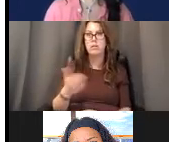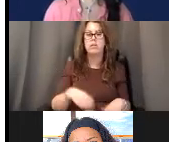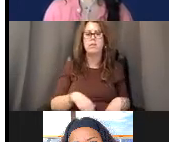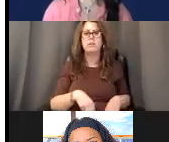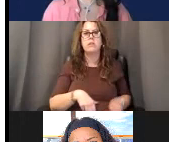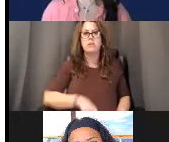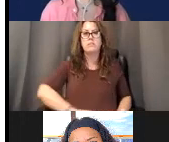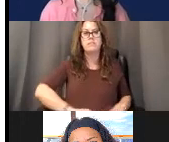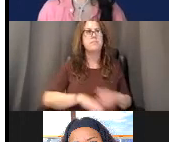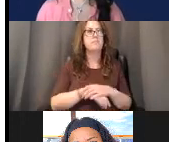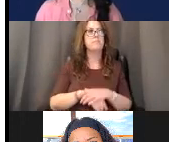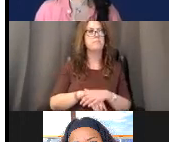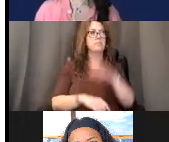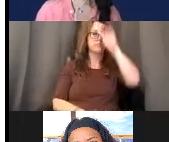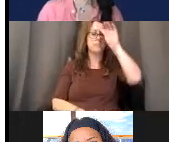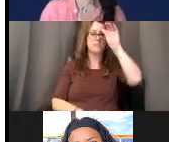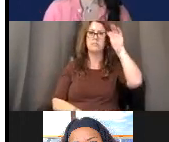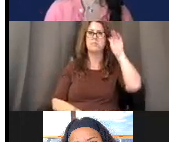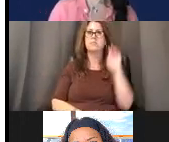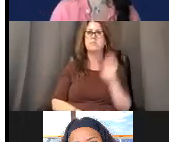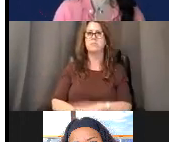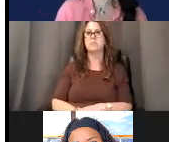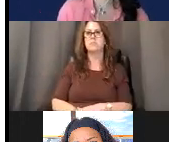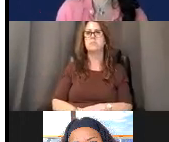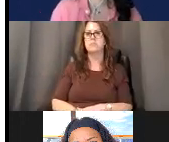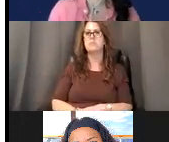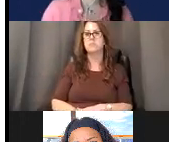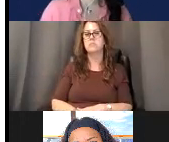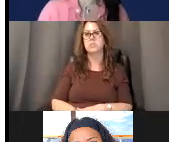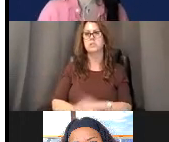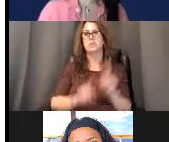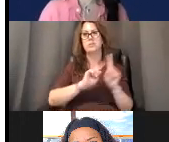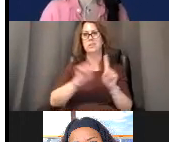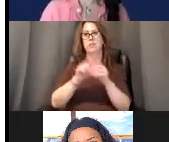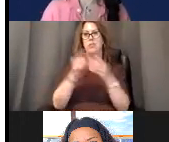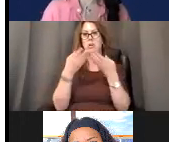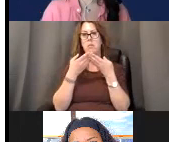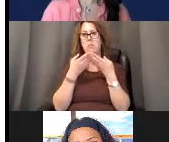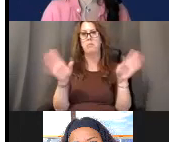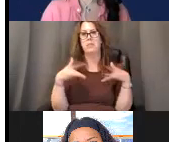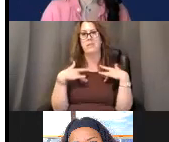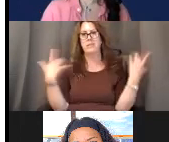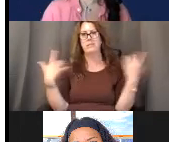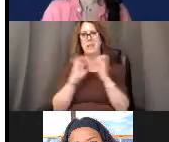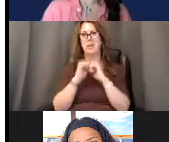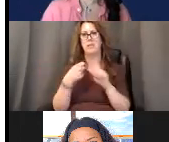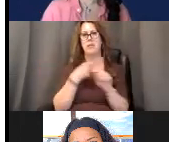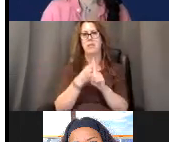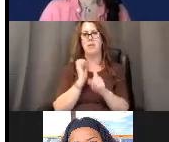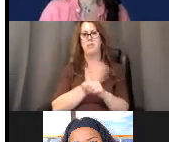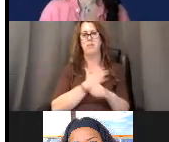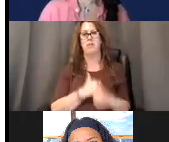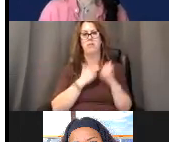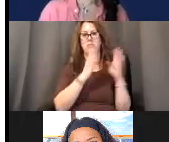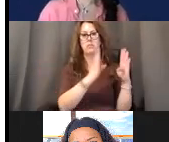experience that at different points in our lives as things happen that are in the public sphere. Moving more to the right, connects the dots between inequity